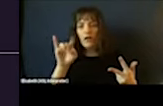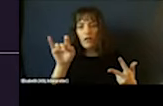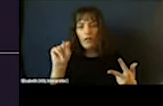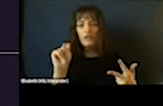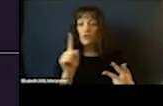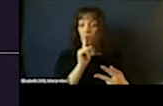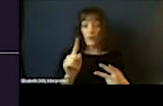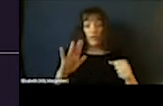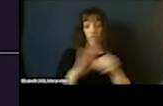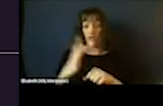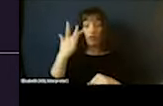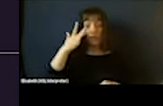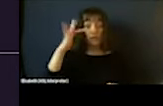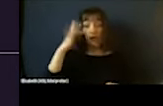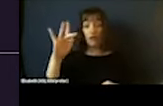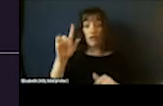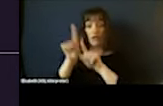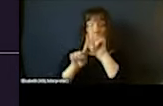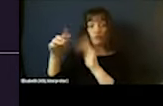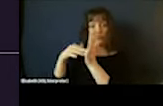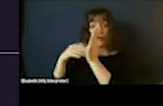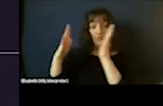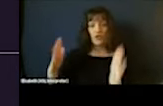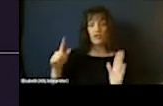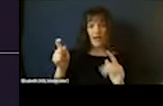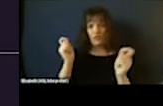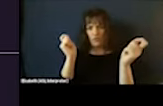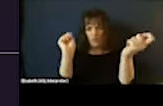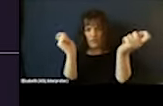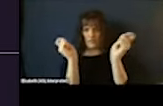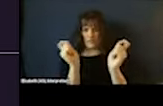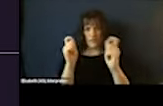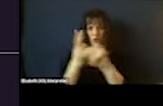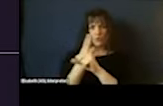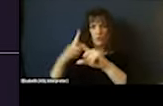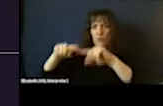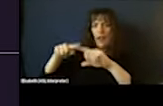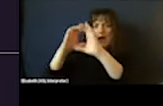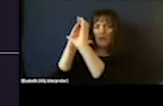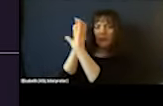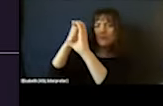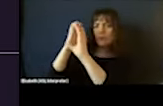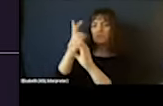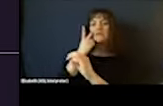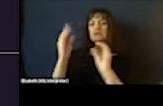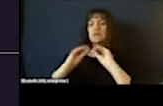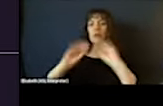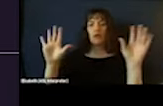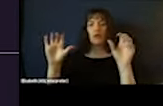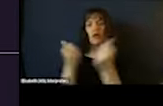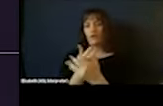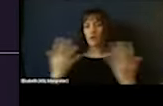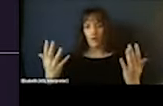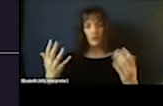do something to augment their vision so that they can actually study the things that they want to study. And so I really want to try and sort of